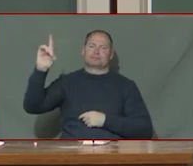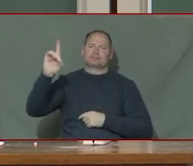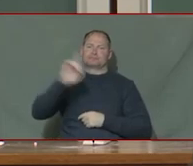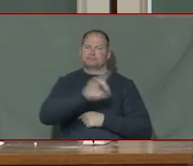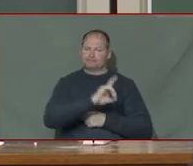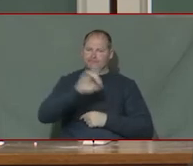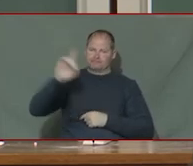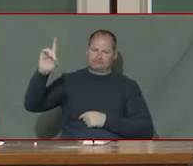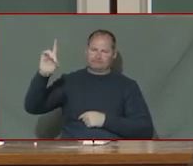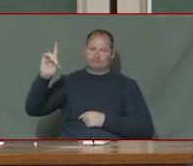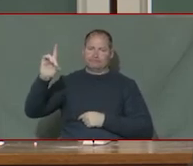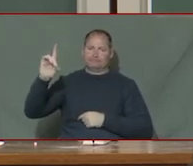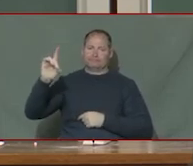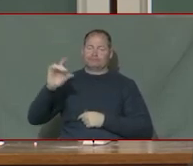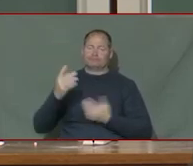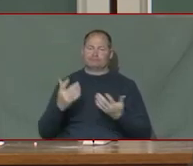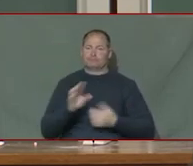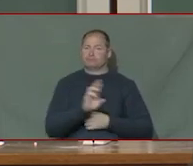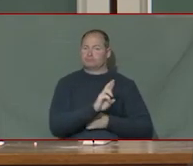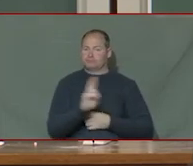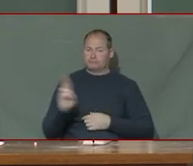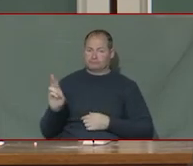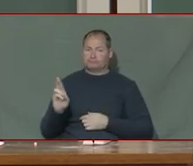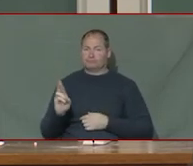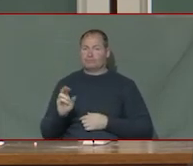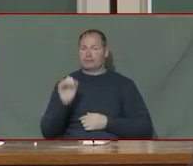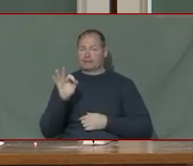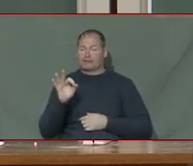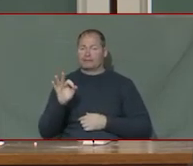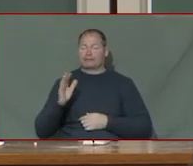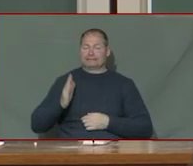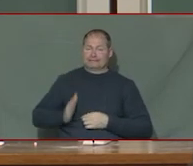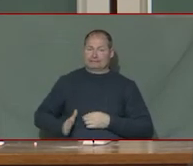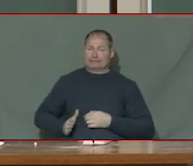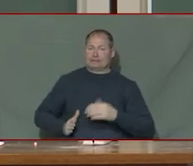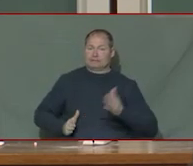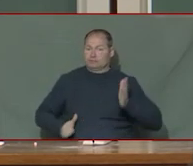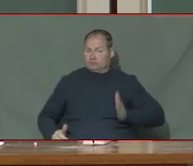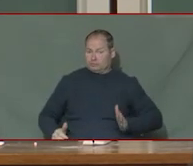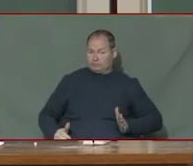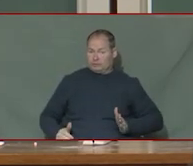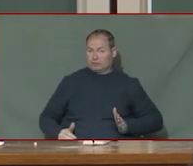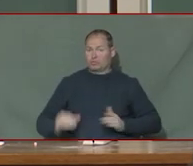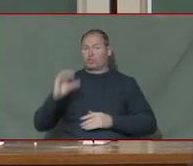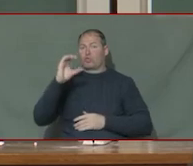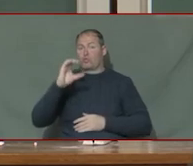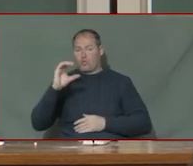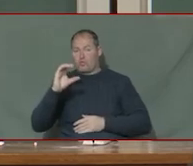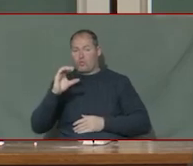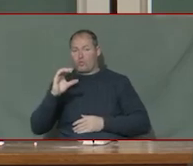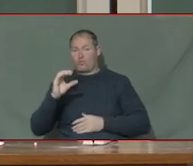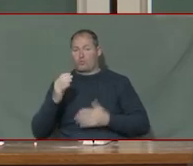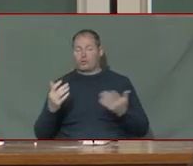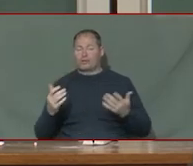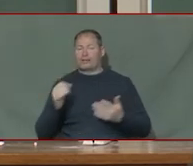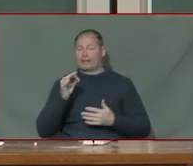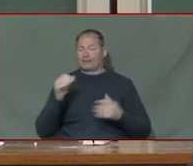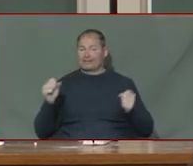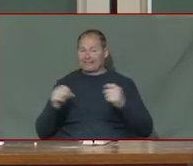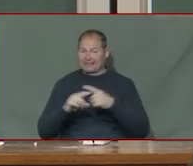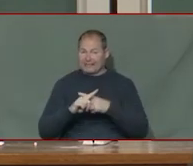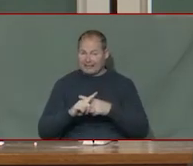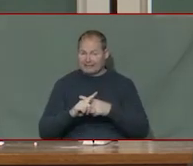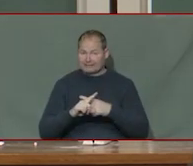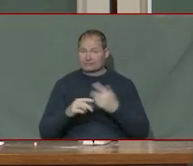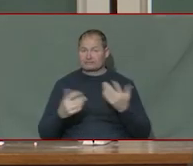it goes from side to side, it's a chord. If it cuts the sides, it's a secant. If it